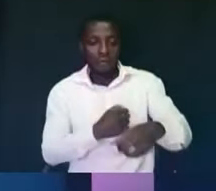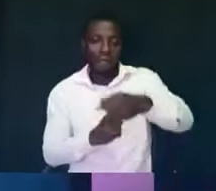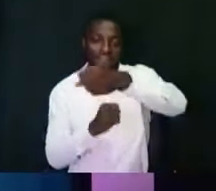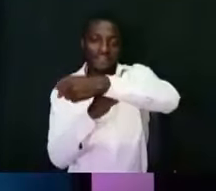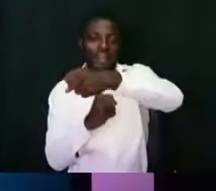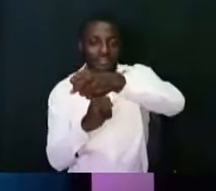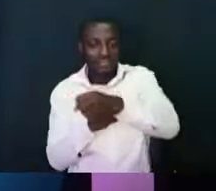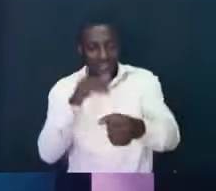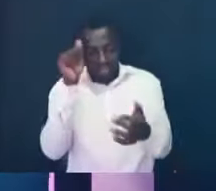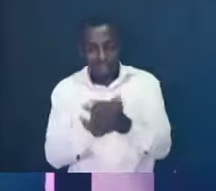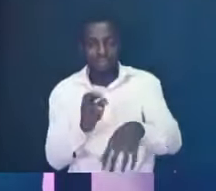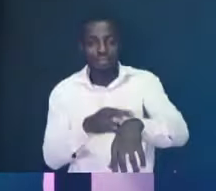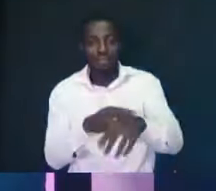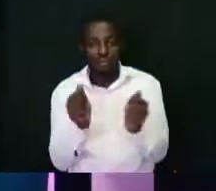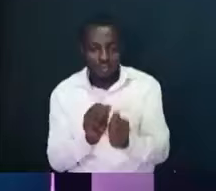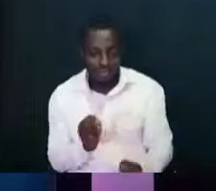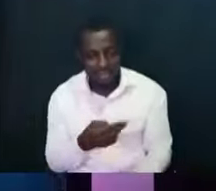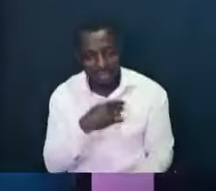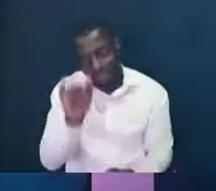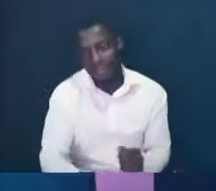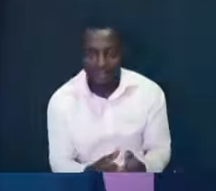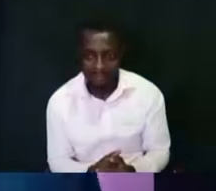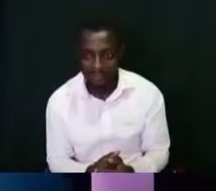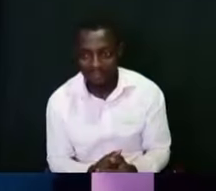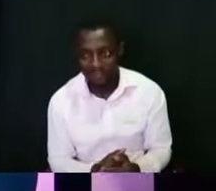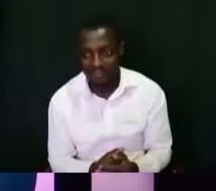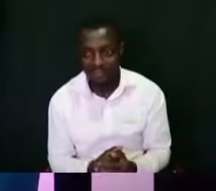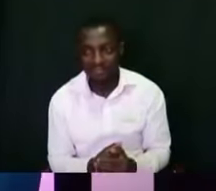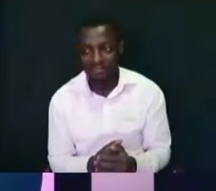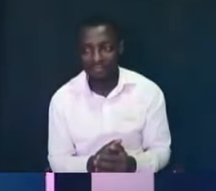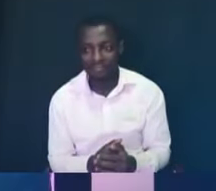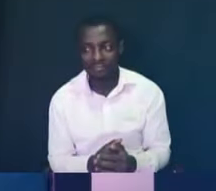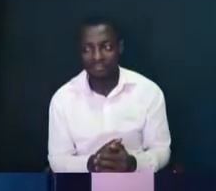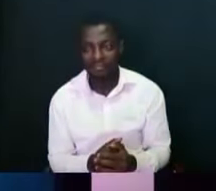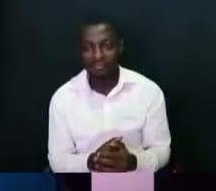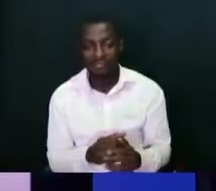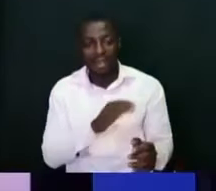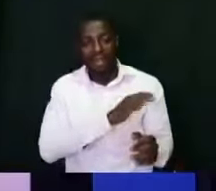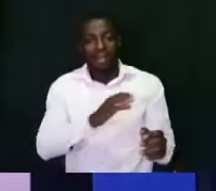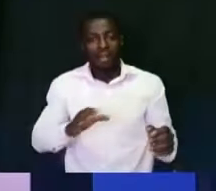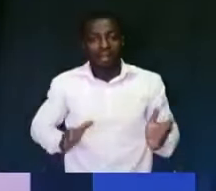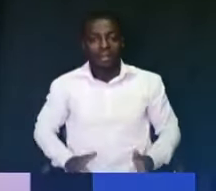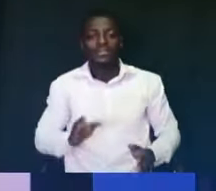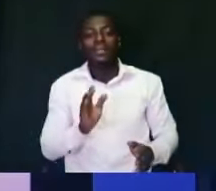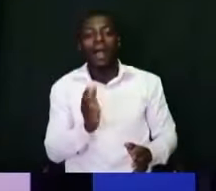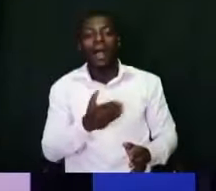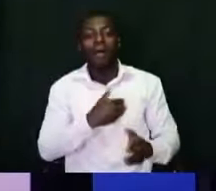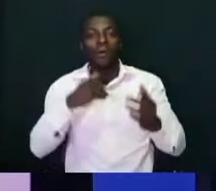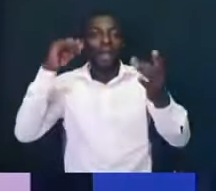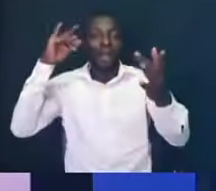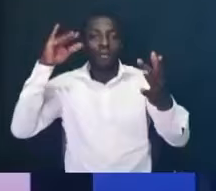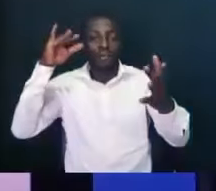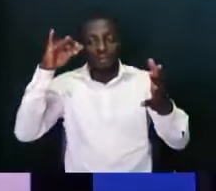us. Christ in you. Christ, the hope of the glory of